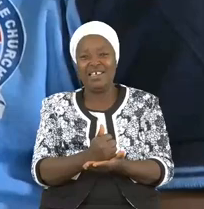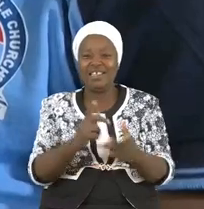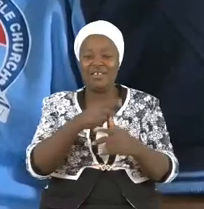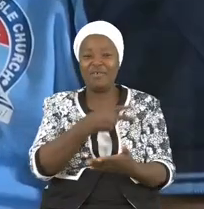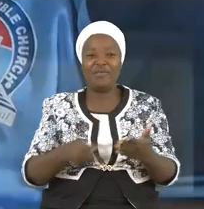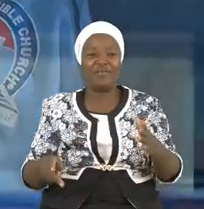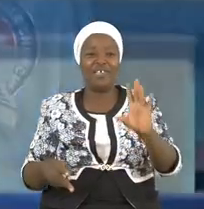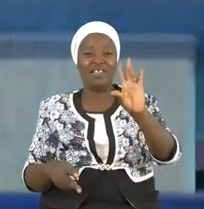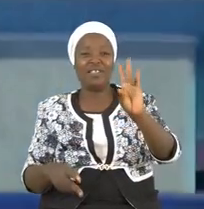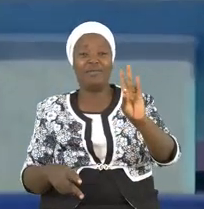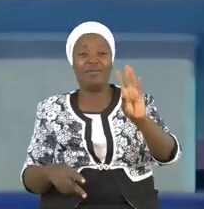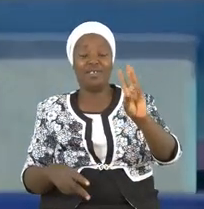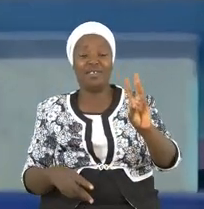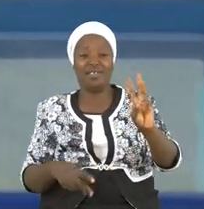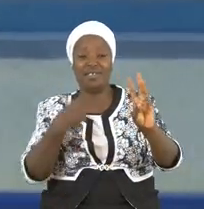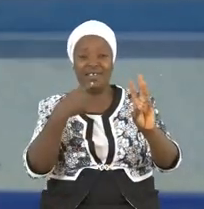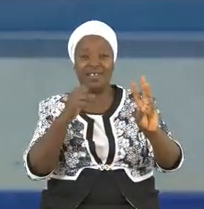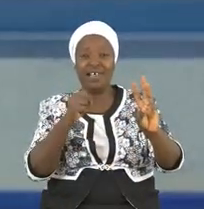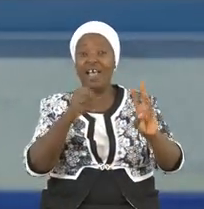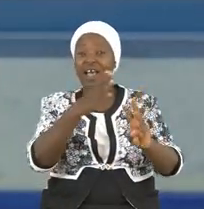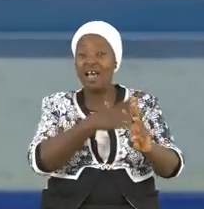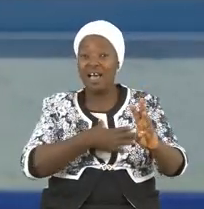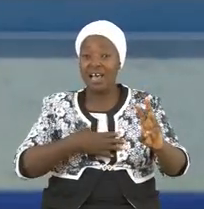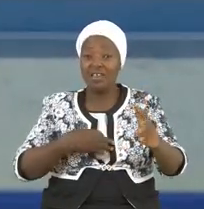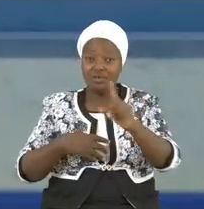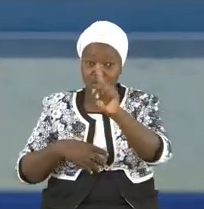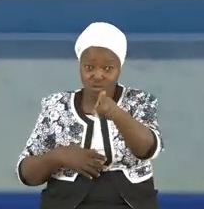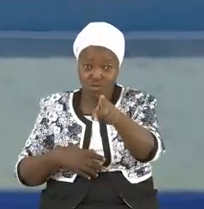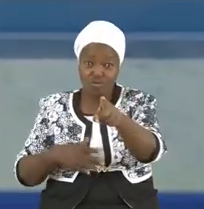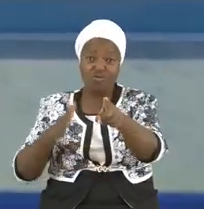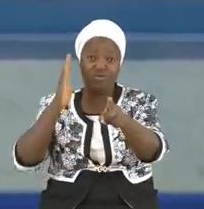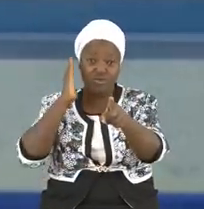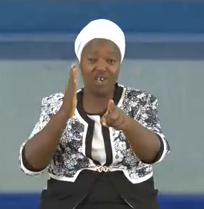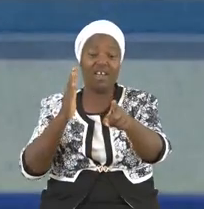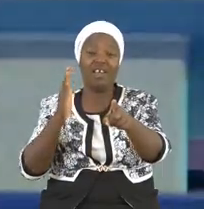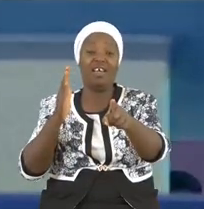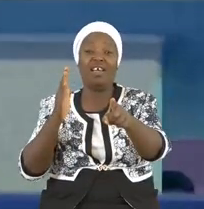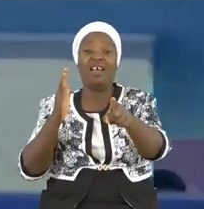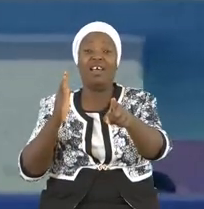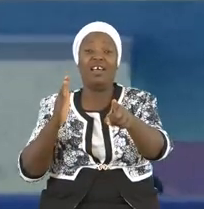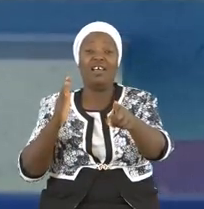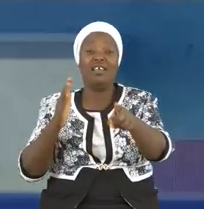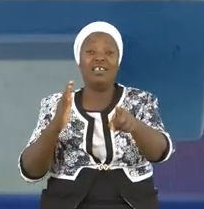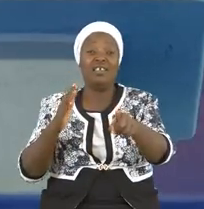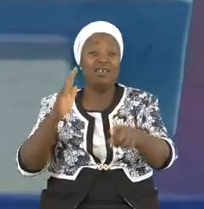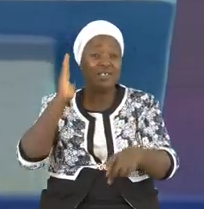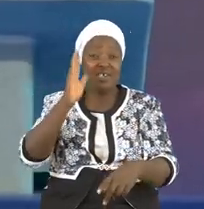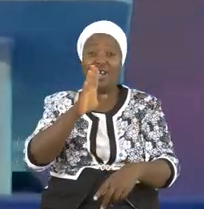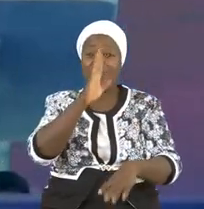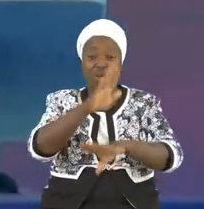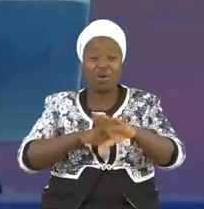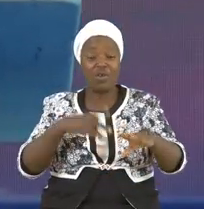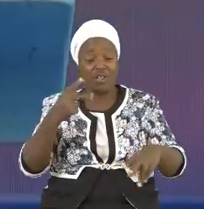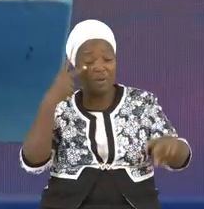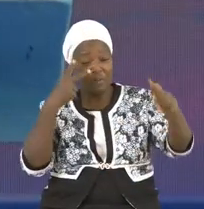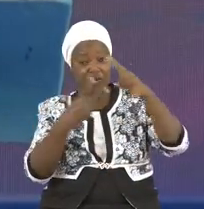it says, "And thou, child, shall be called the prophet of the